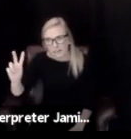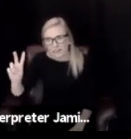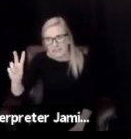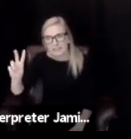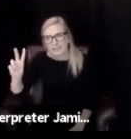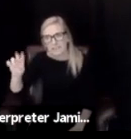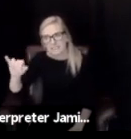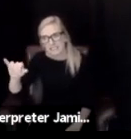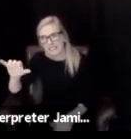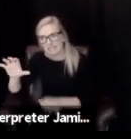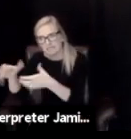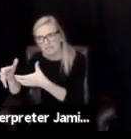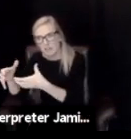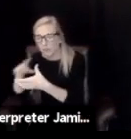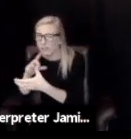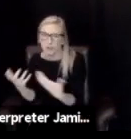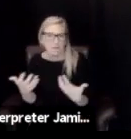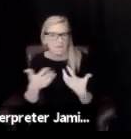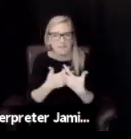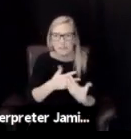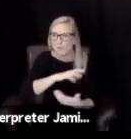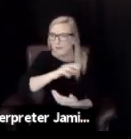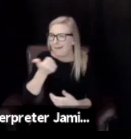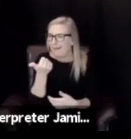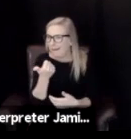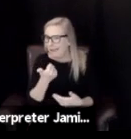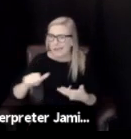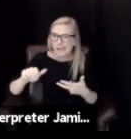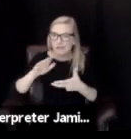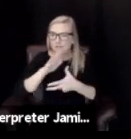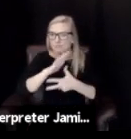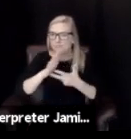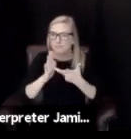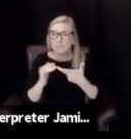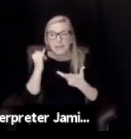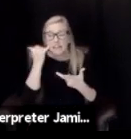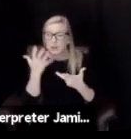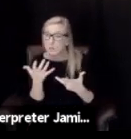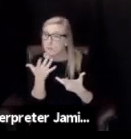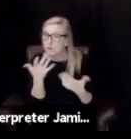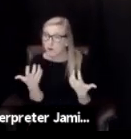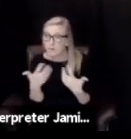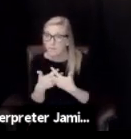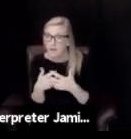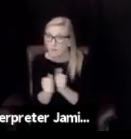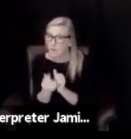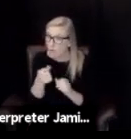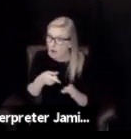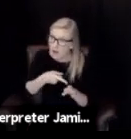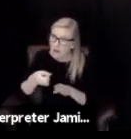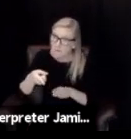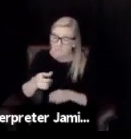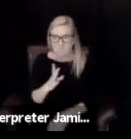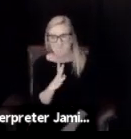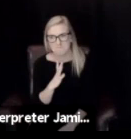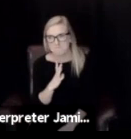industry, you could fit into any of those. But if you want to fit in a particular category and that be your area of service, then that's